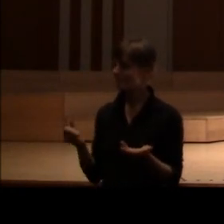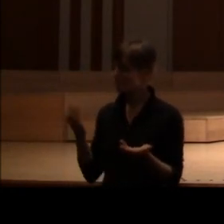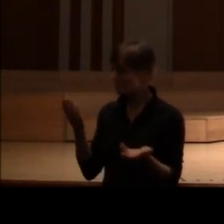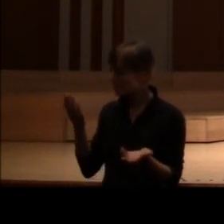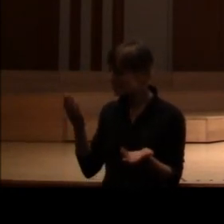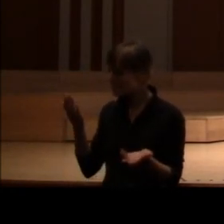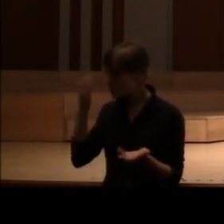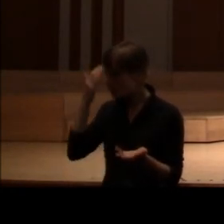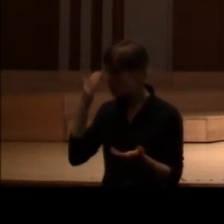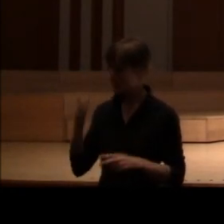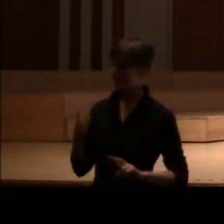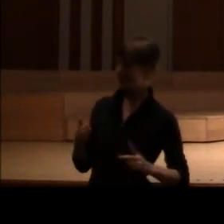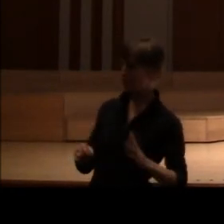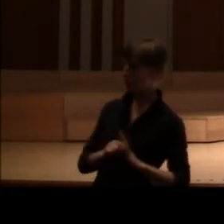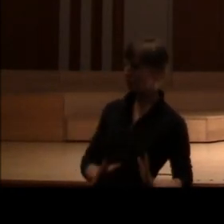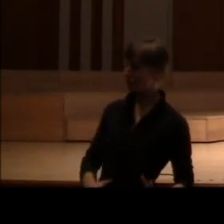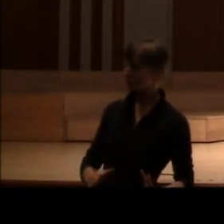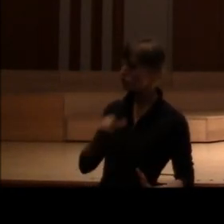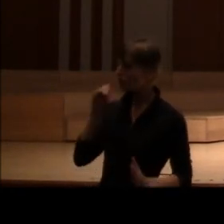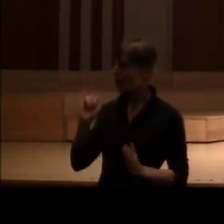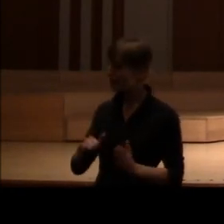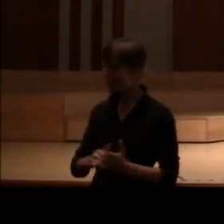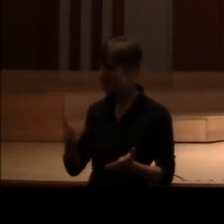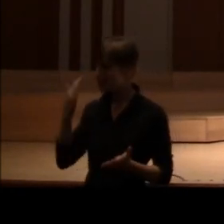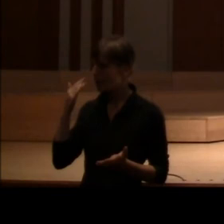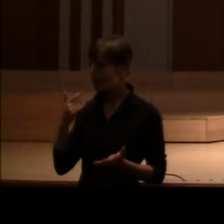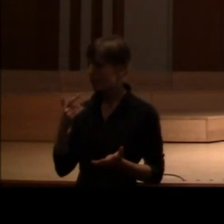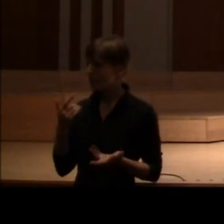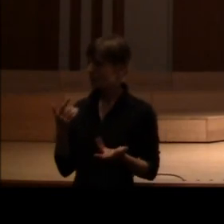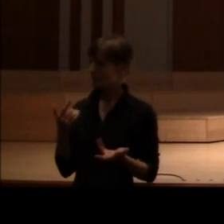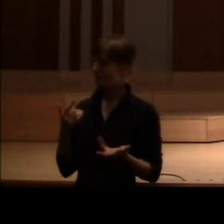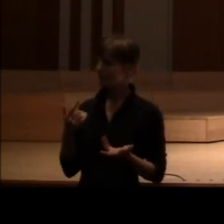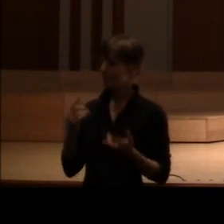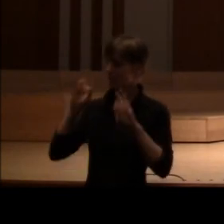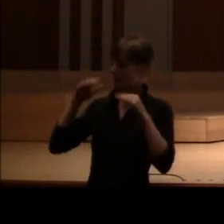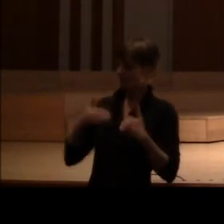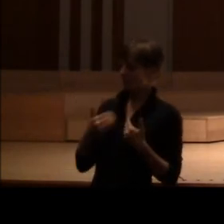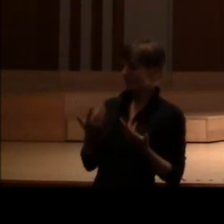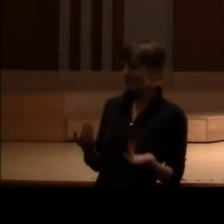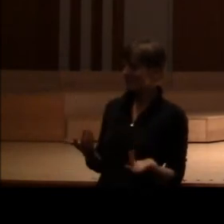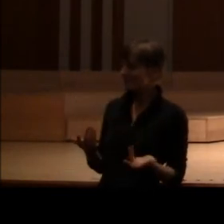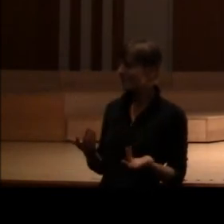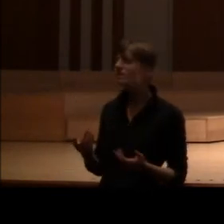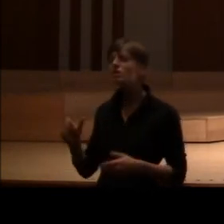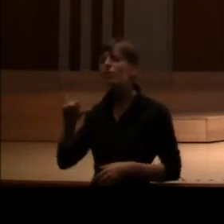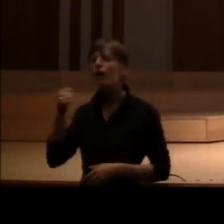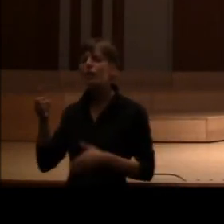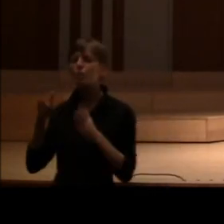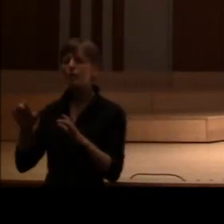the second graders. What are some ways that we can help preserve that creativity?